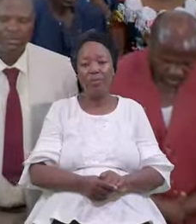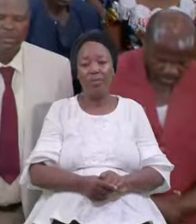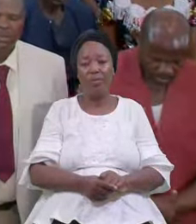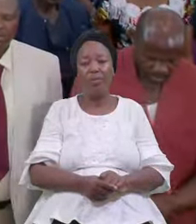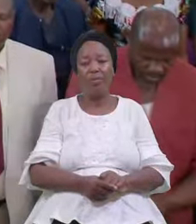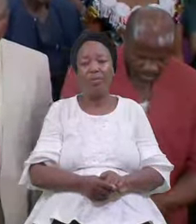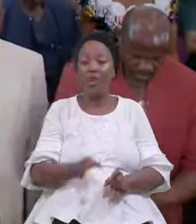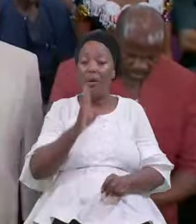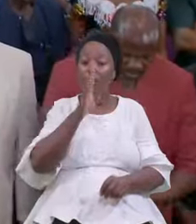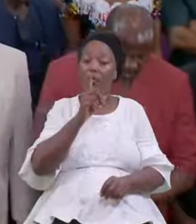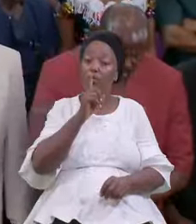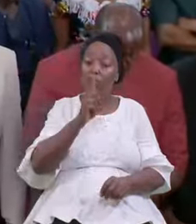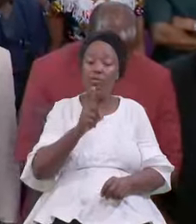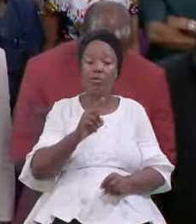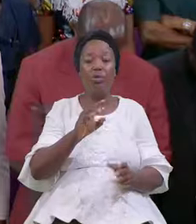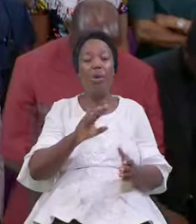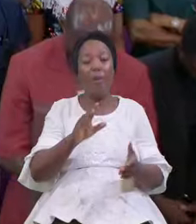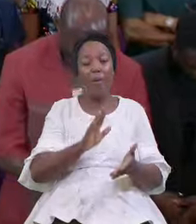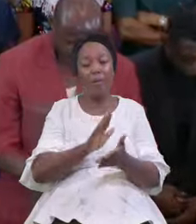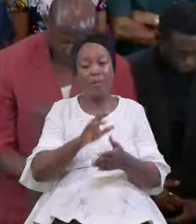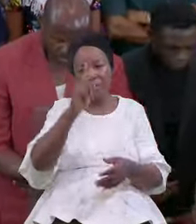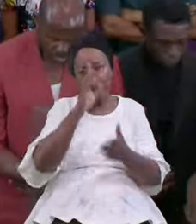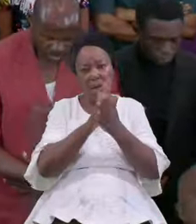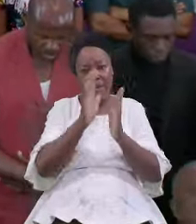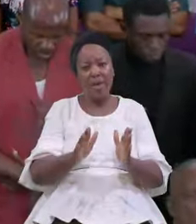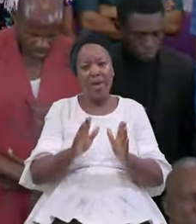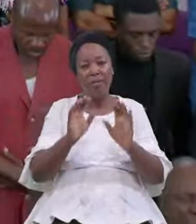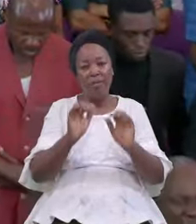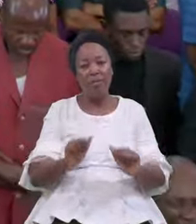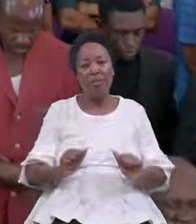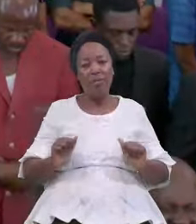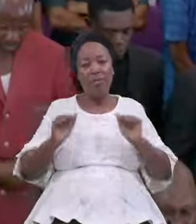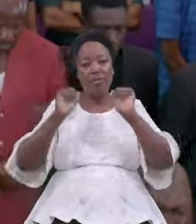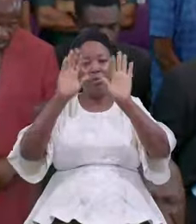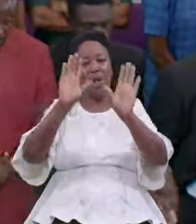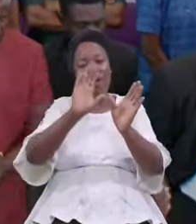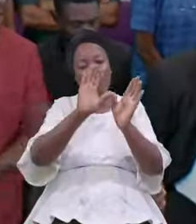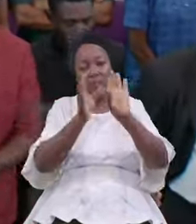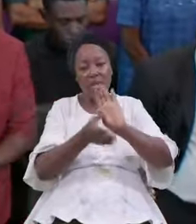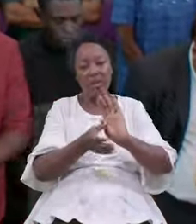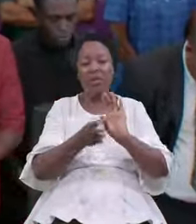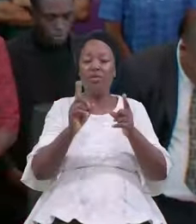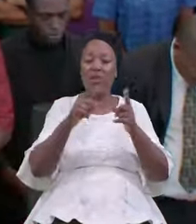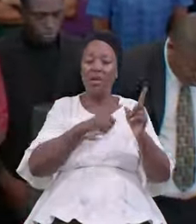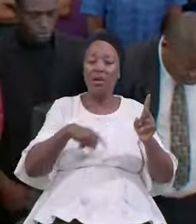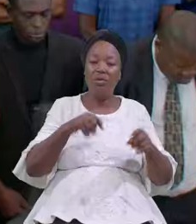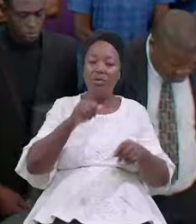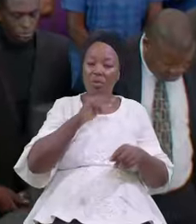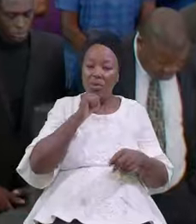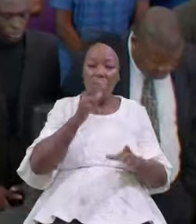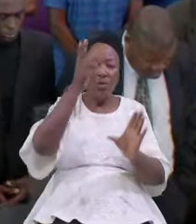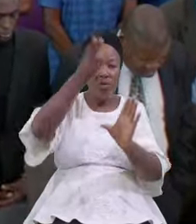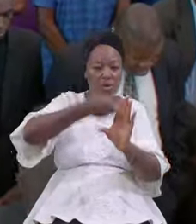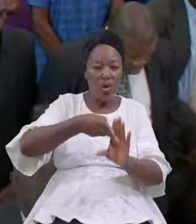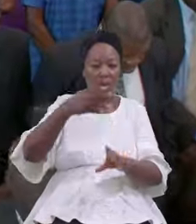A real believer, converted, consecrated to the Lord, will not join the